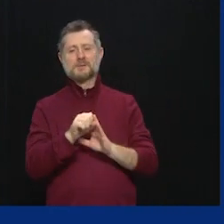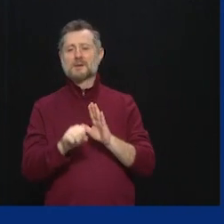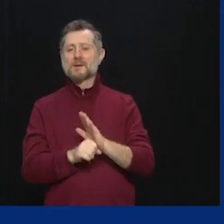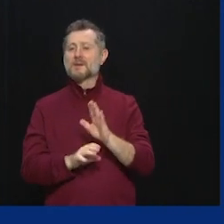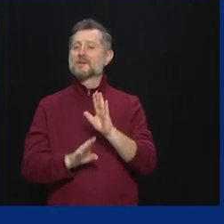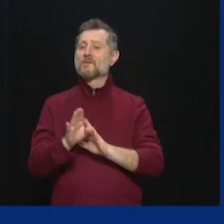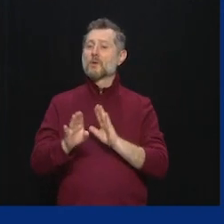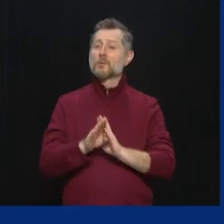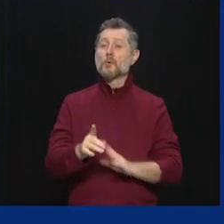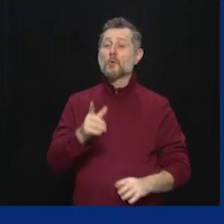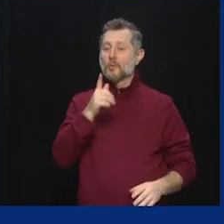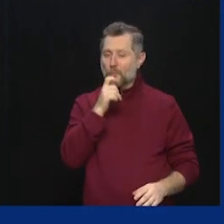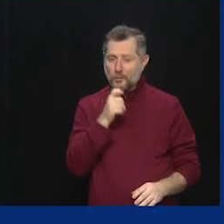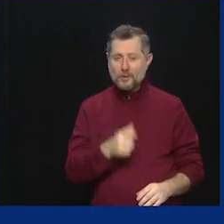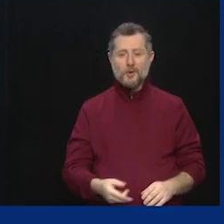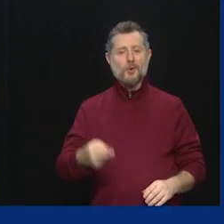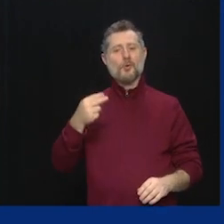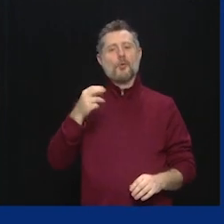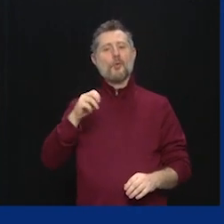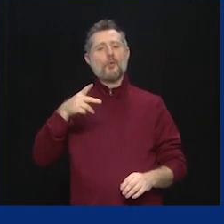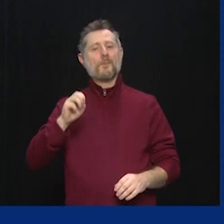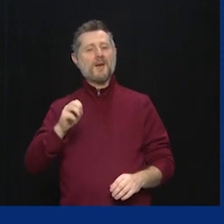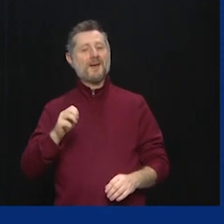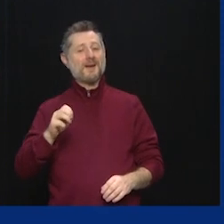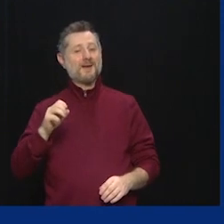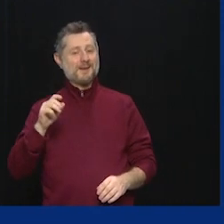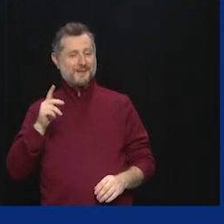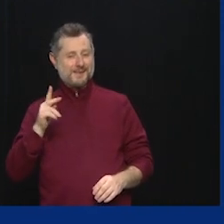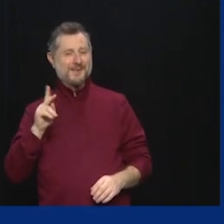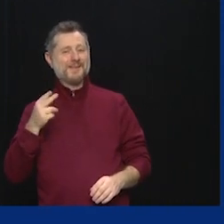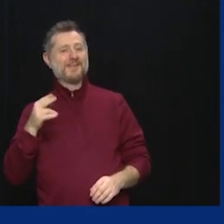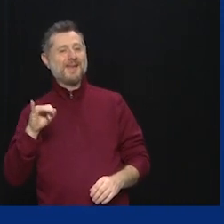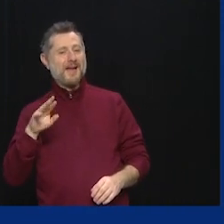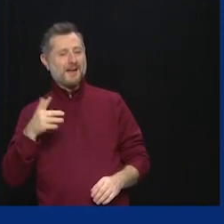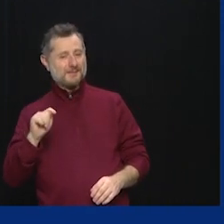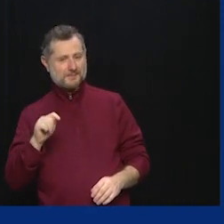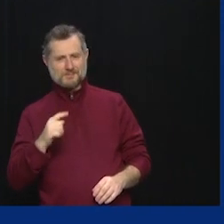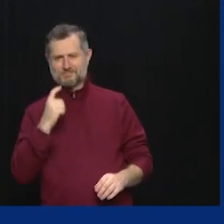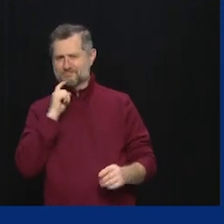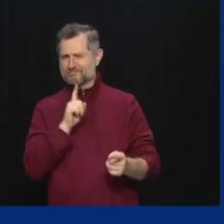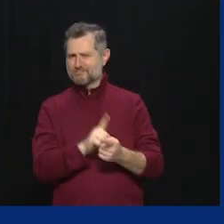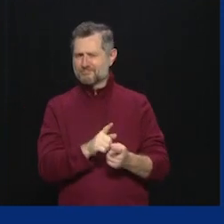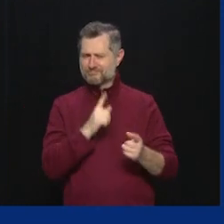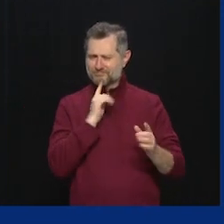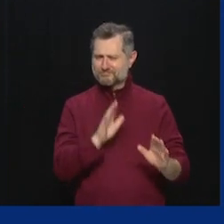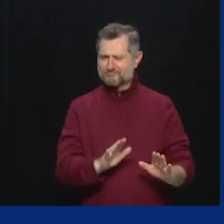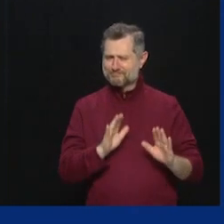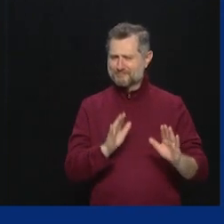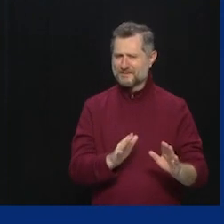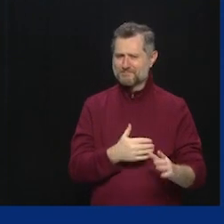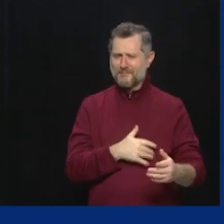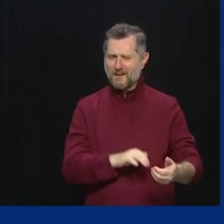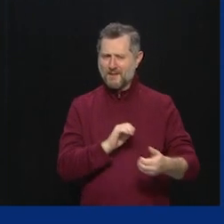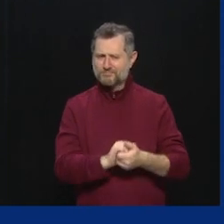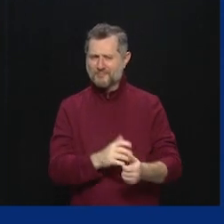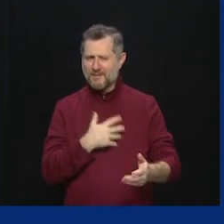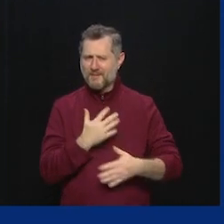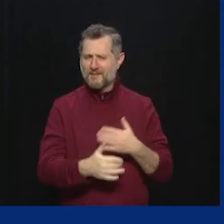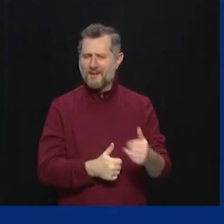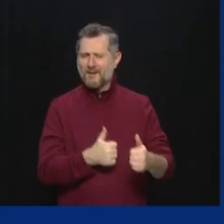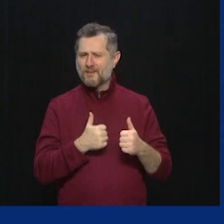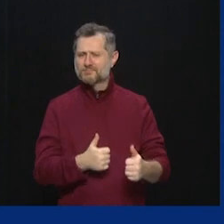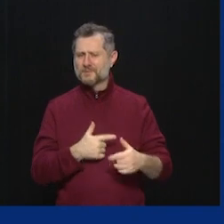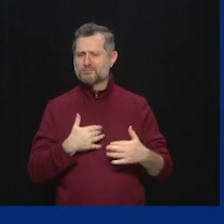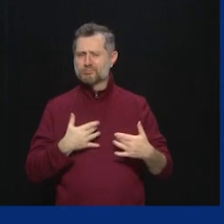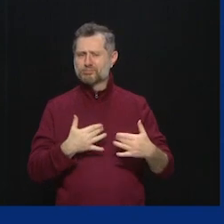who I just met the other day. She's terrific. We're going to be a great partner, a great team, get good things done for the governor and for our region and for our state. Hope